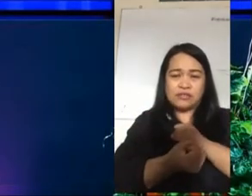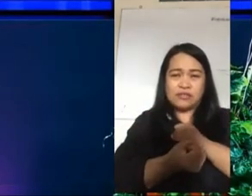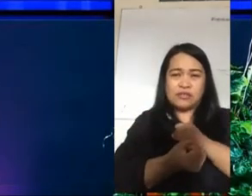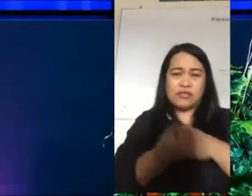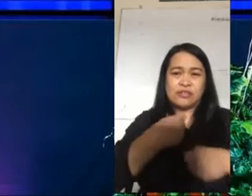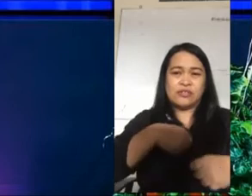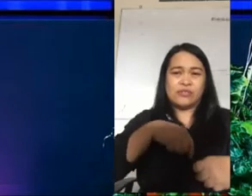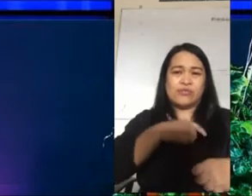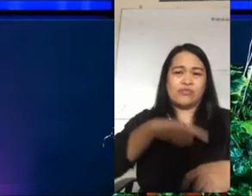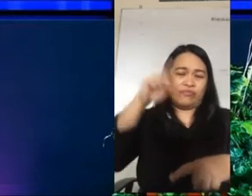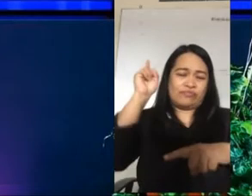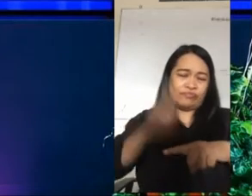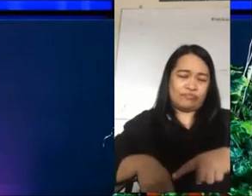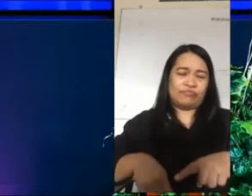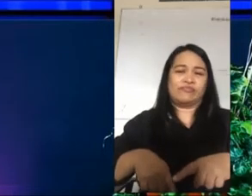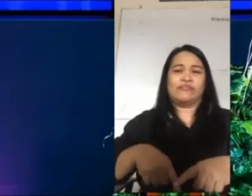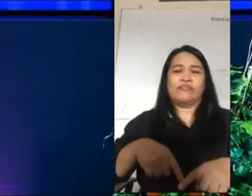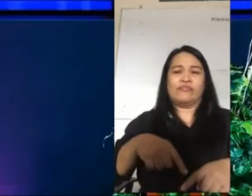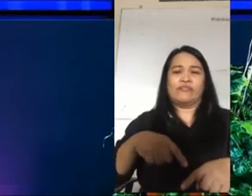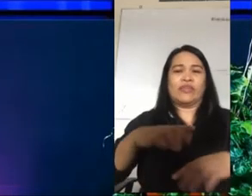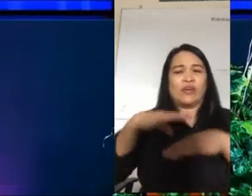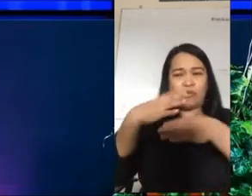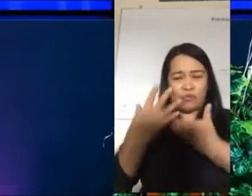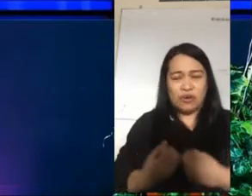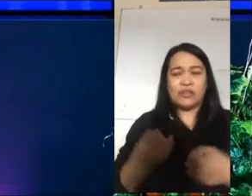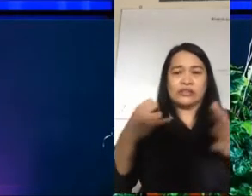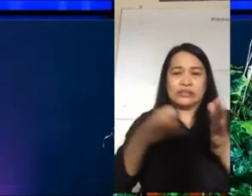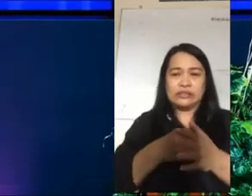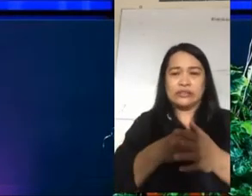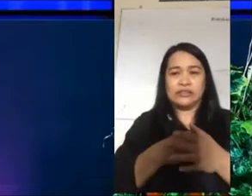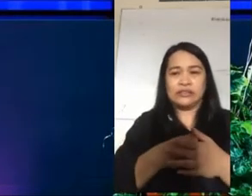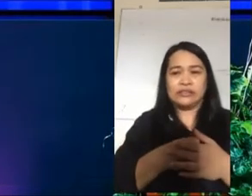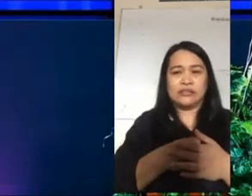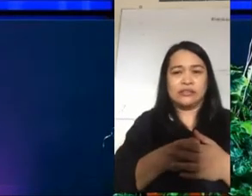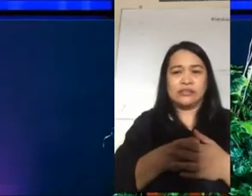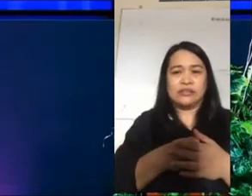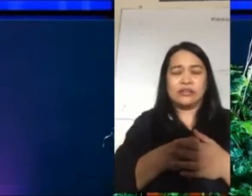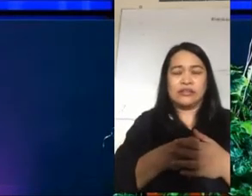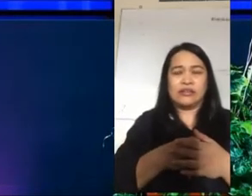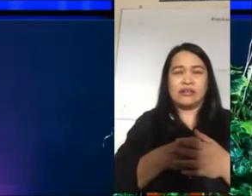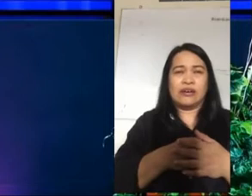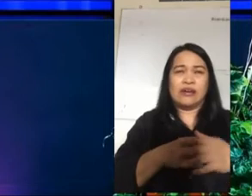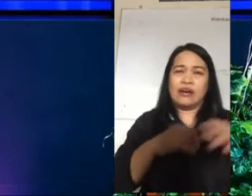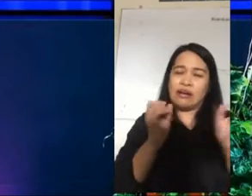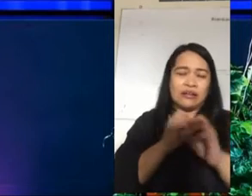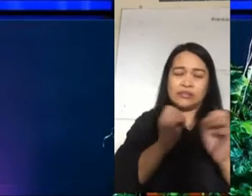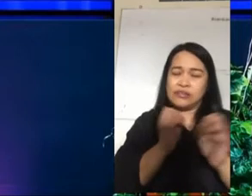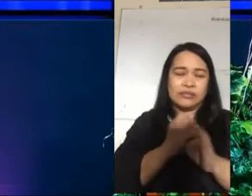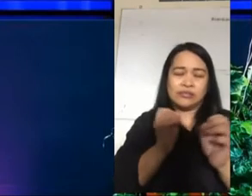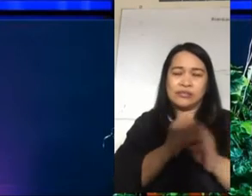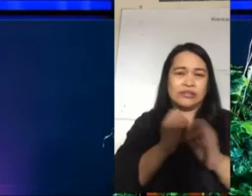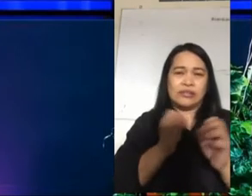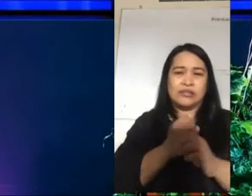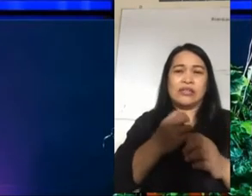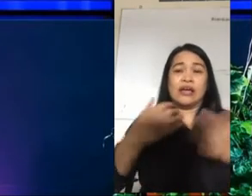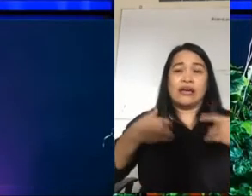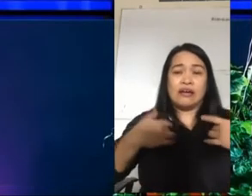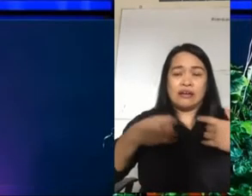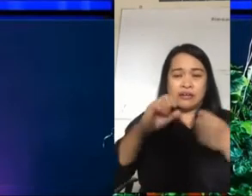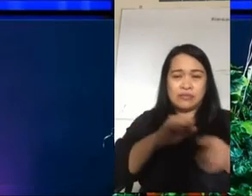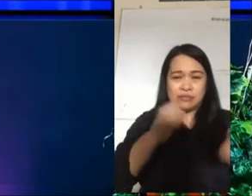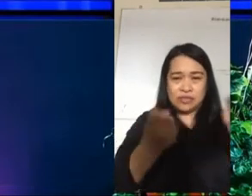it, literally. Ayaw natin ng may pagbabago. Ayaw natin na merong mainam na